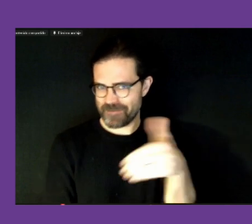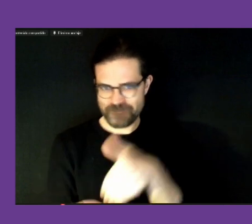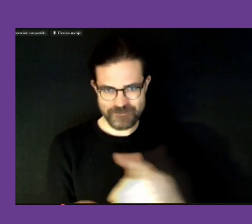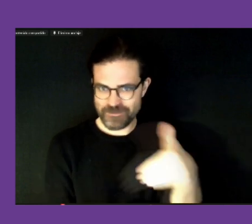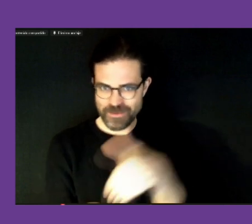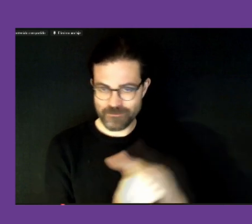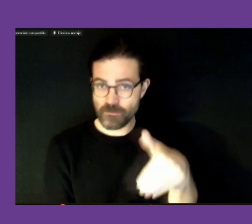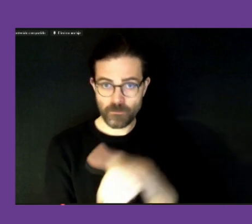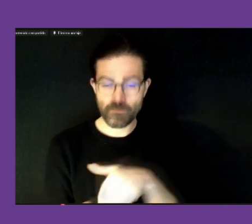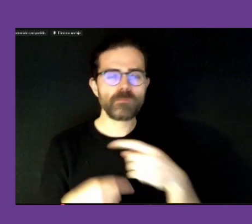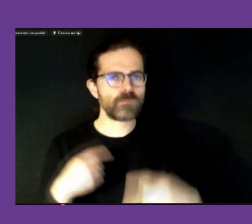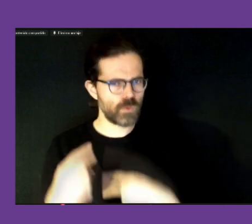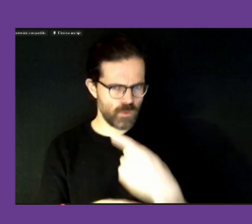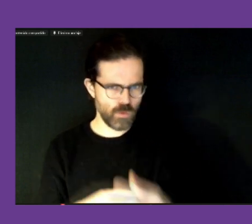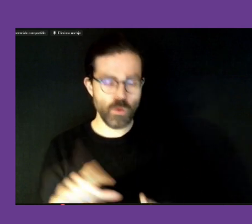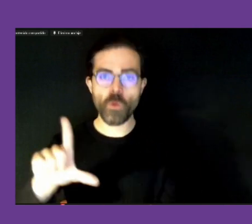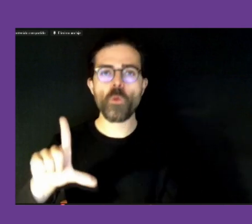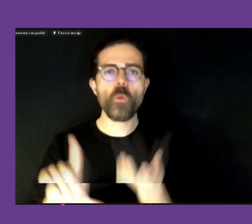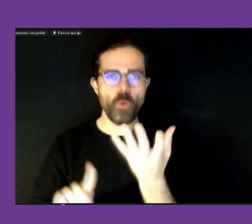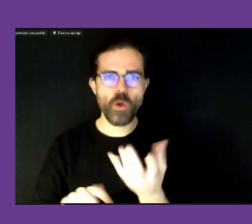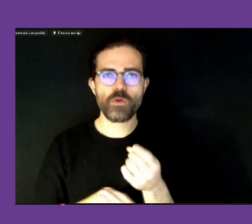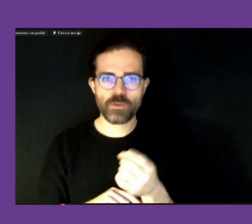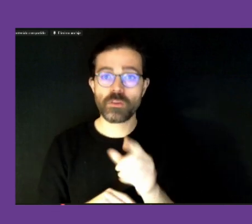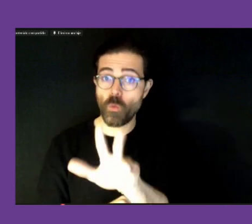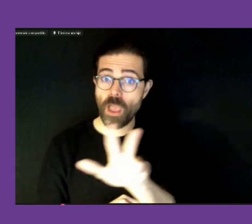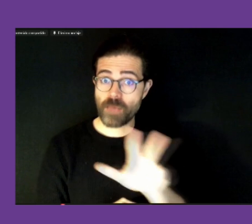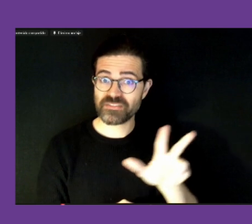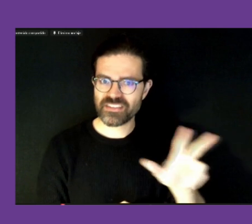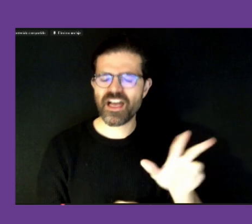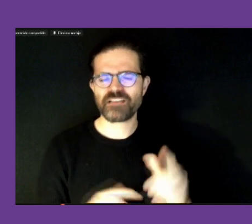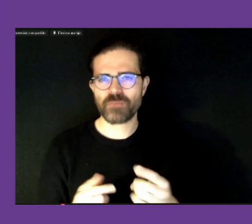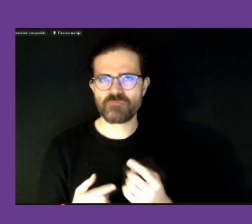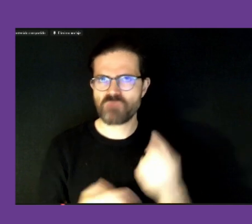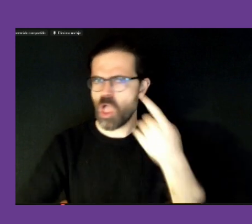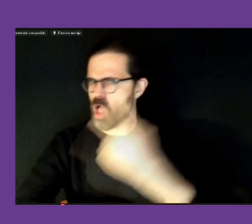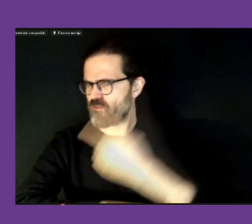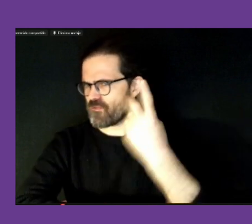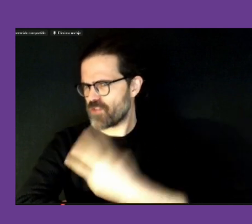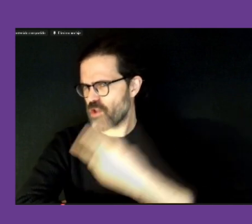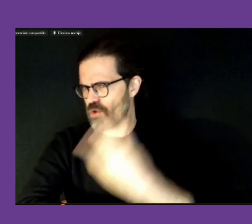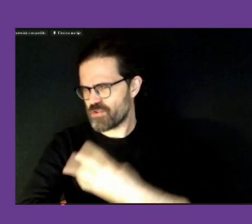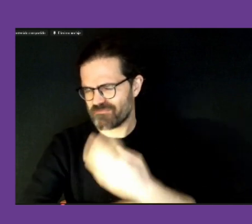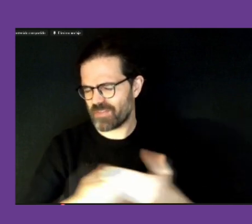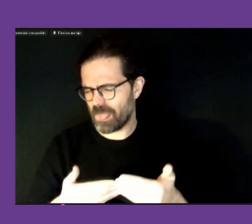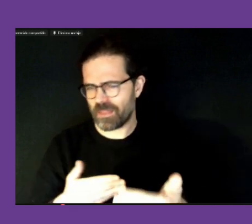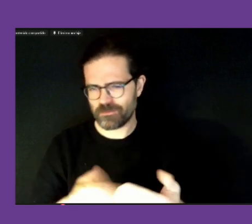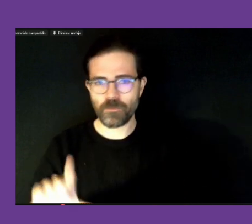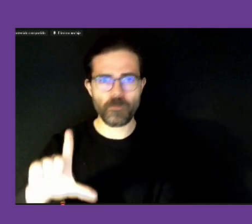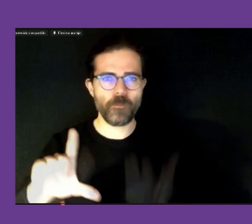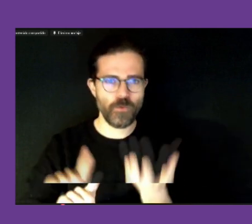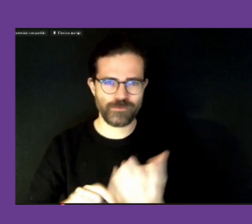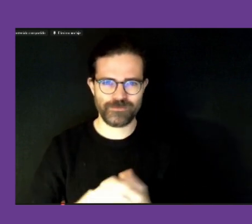all in the website in a few days. Thank you very much. So Fernando, please, you can start